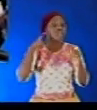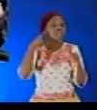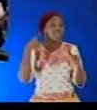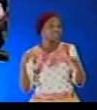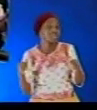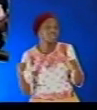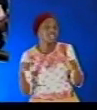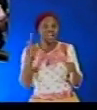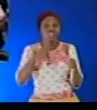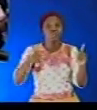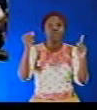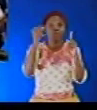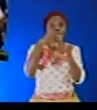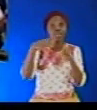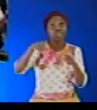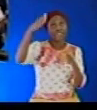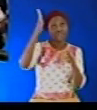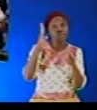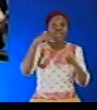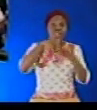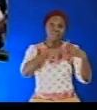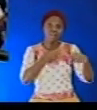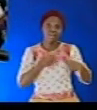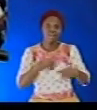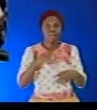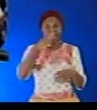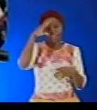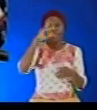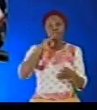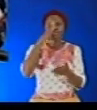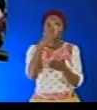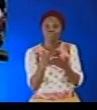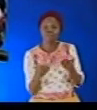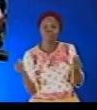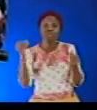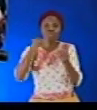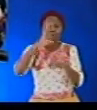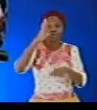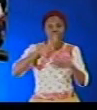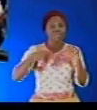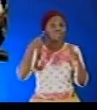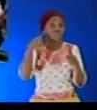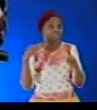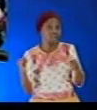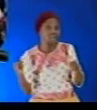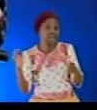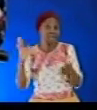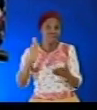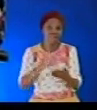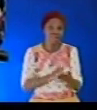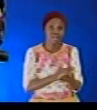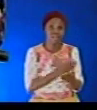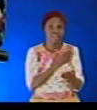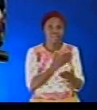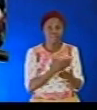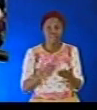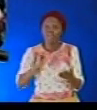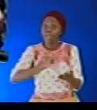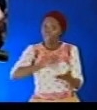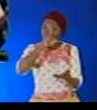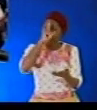The word of God in the hearts of man is something more than gold. I believe the